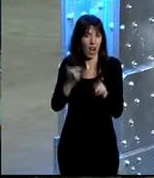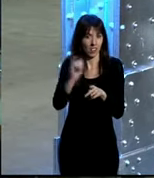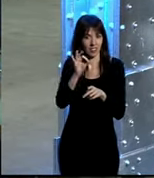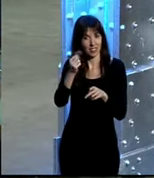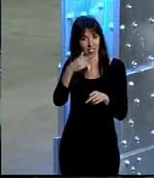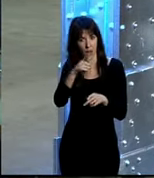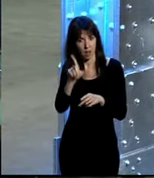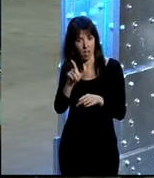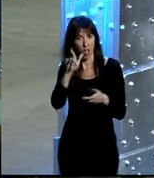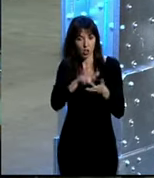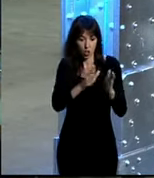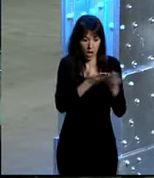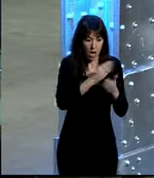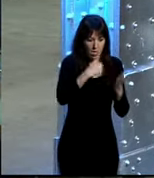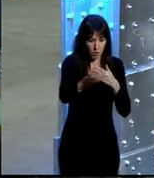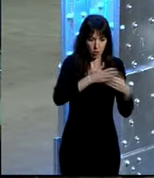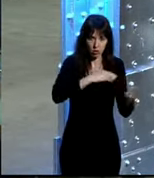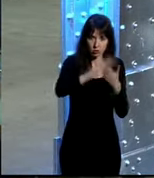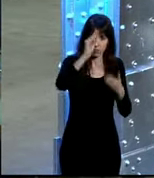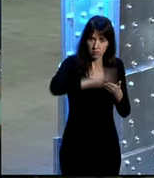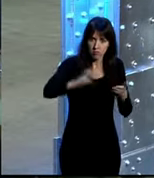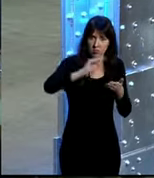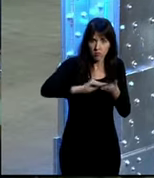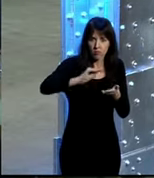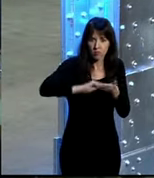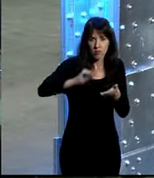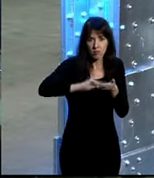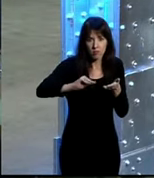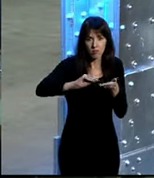like Isabel. So we've got books written by the author himself,